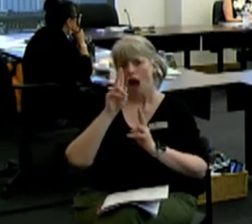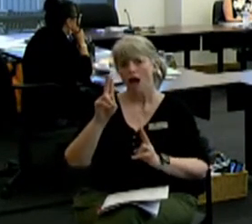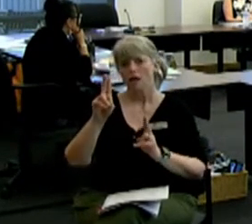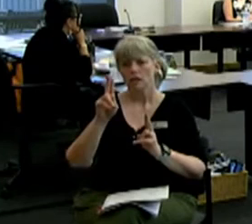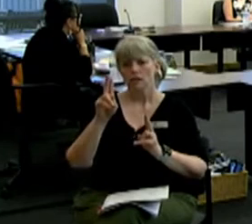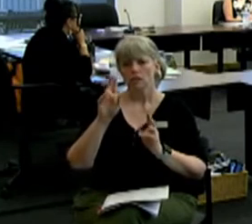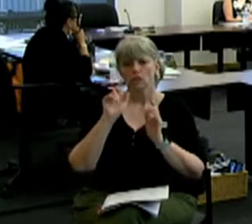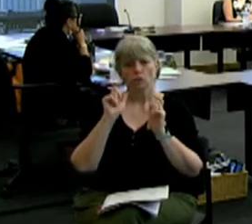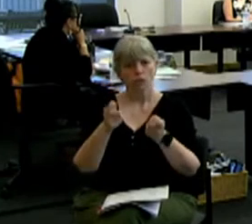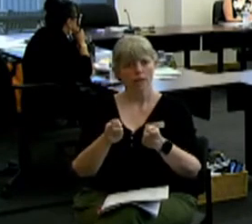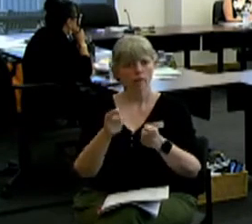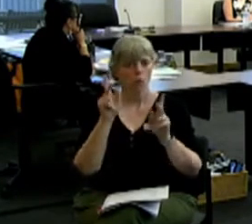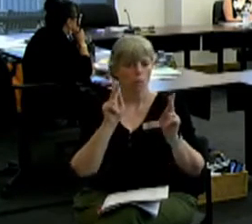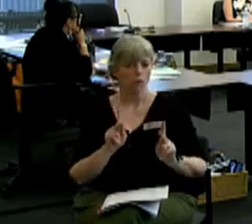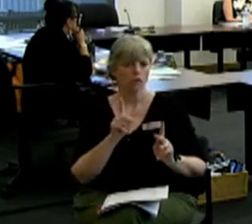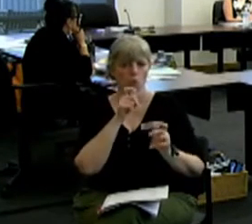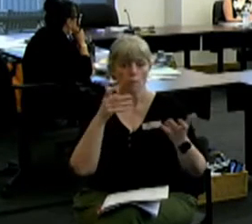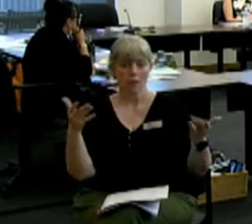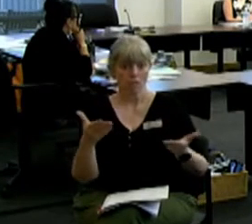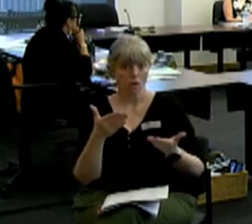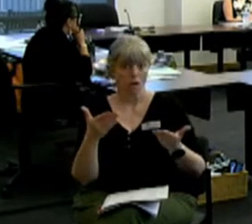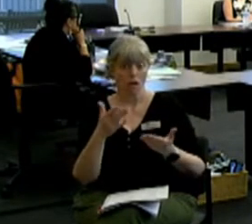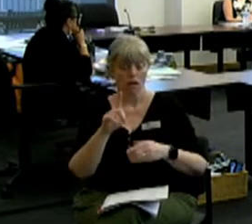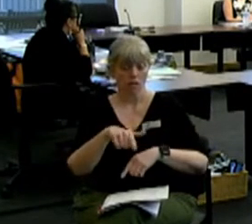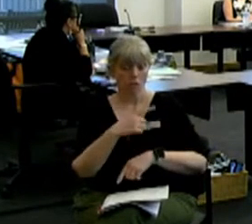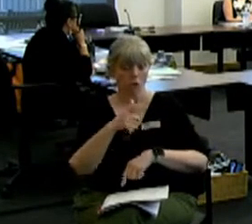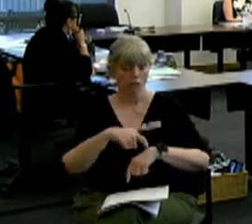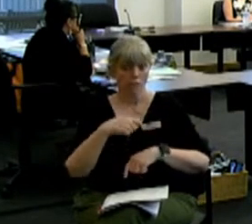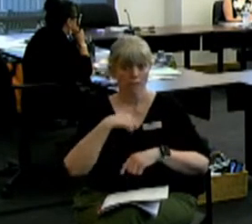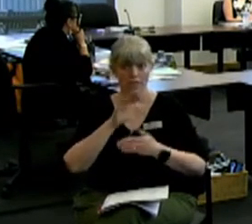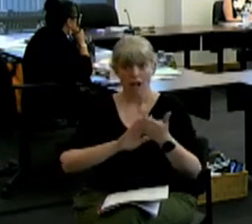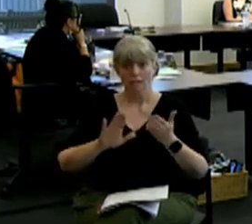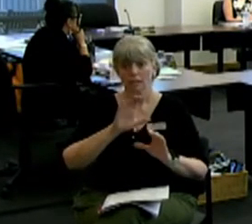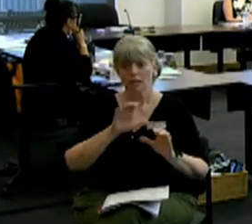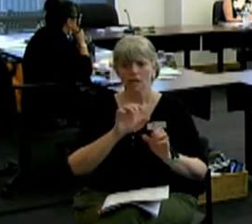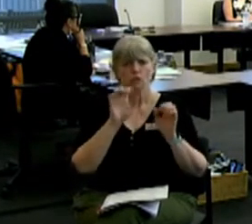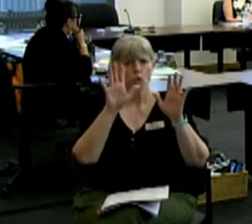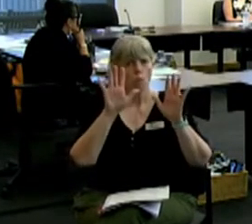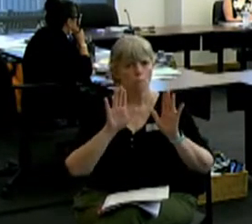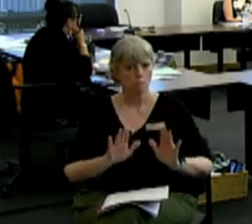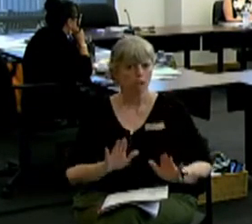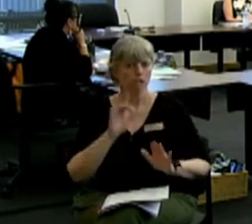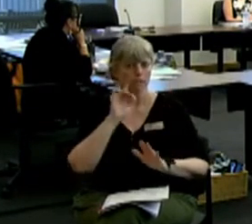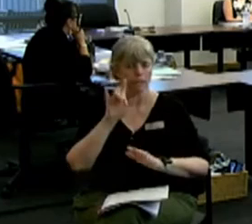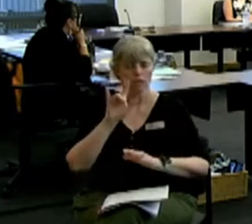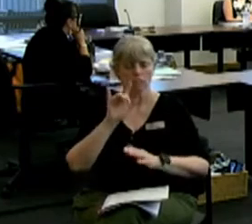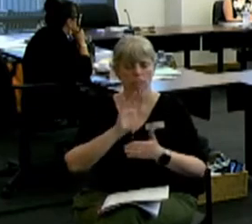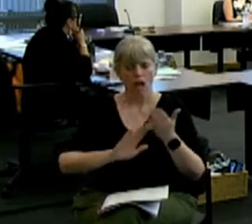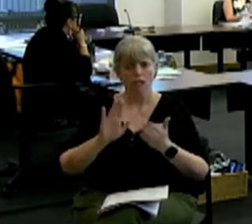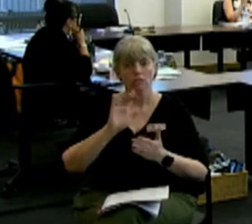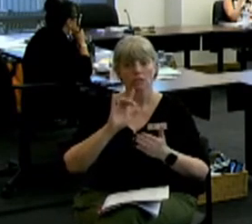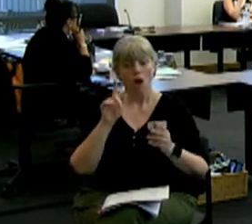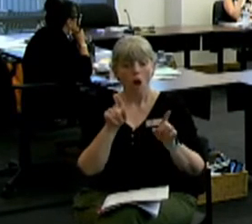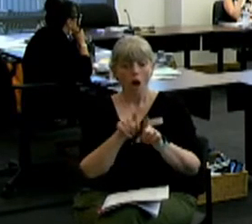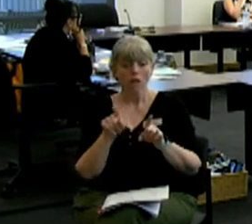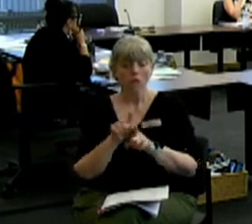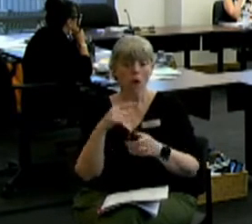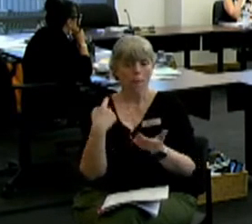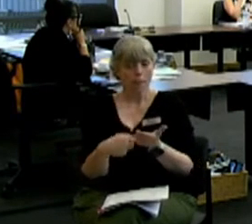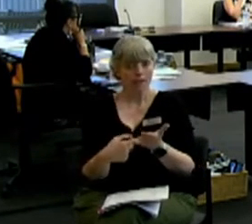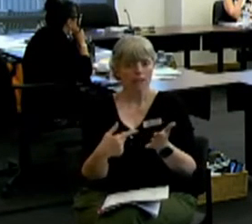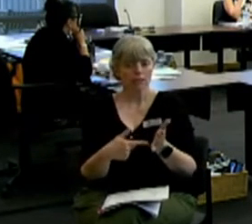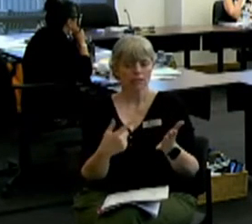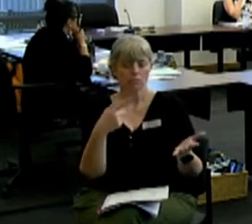here for a long time for employment and has done so much for the college. And also, I'm going to mention